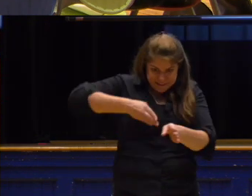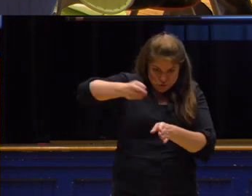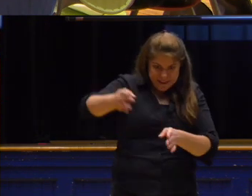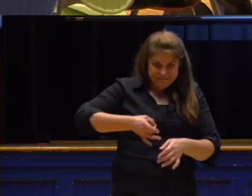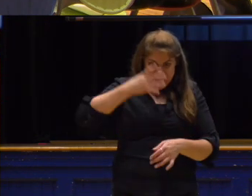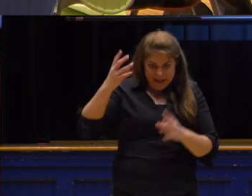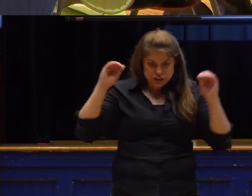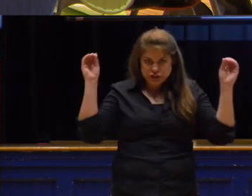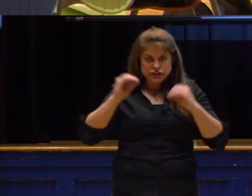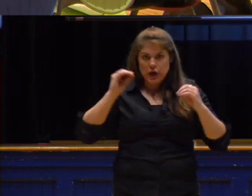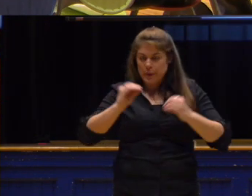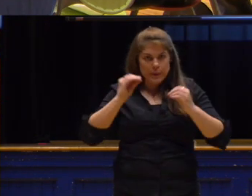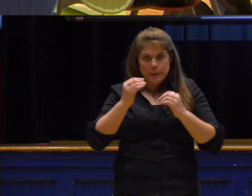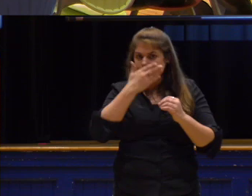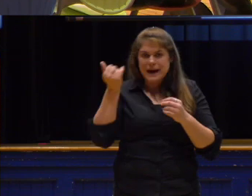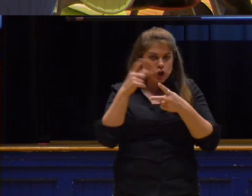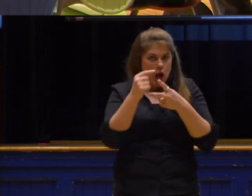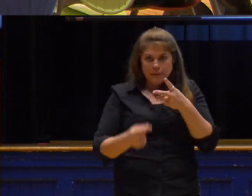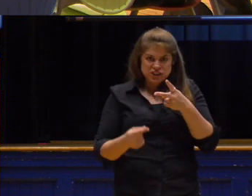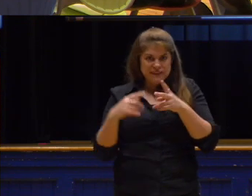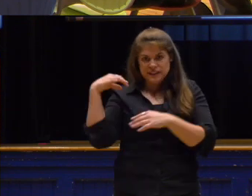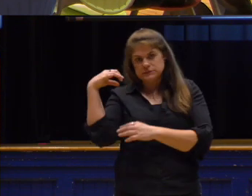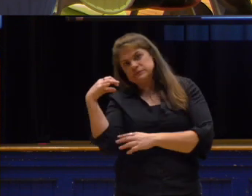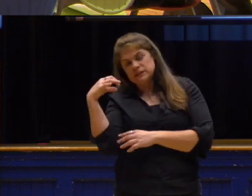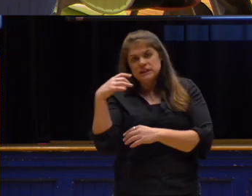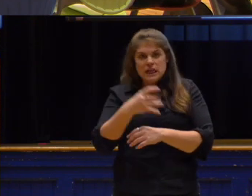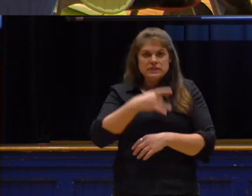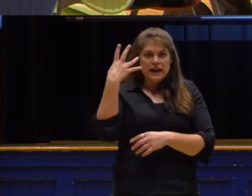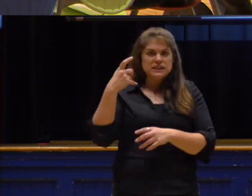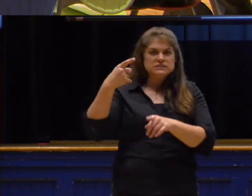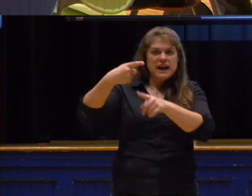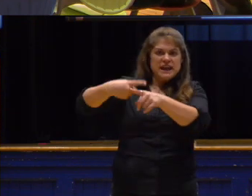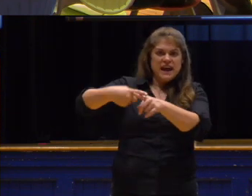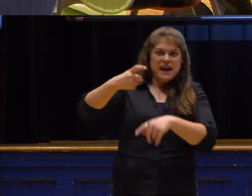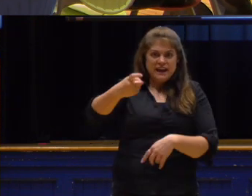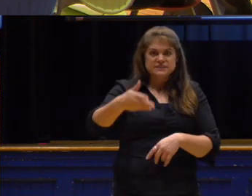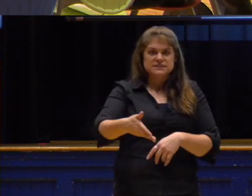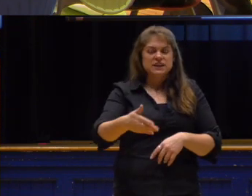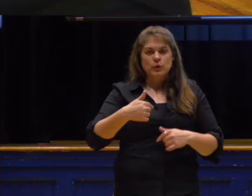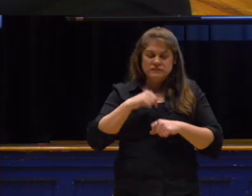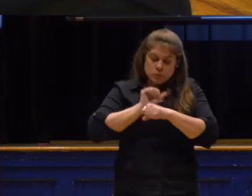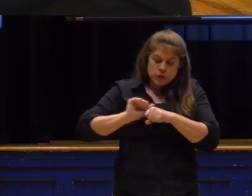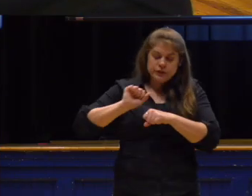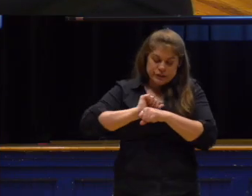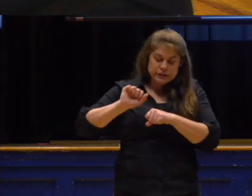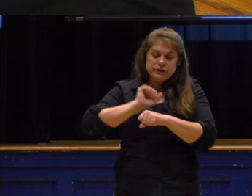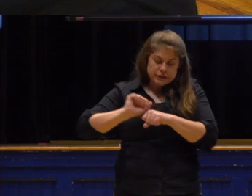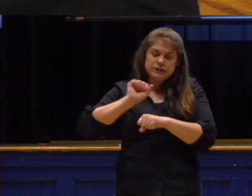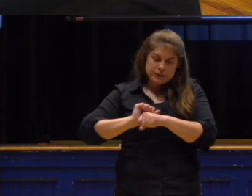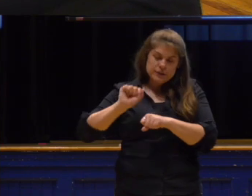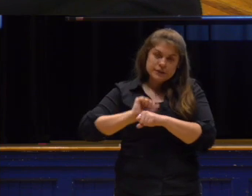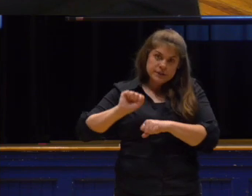the United States, that there is no better choice for us than Cobra Lighting at the X. We have worked